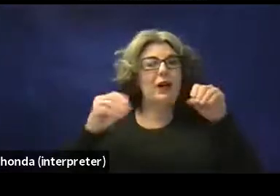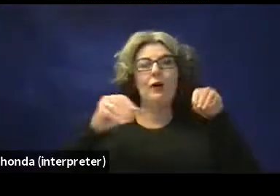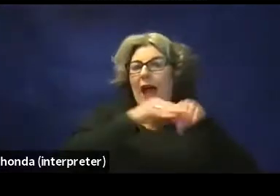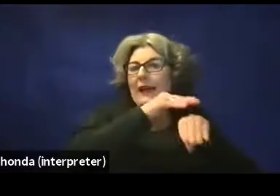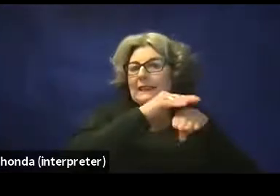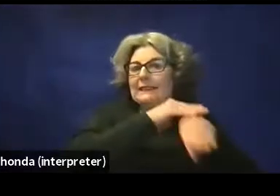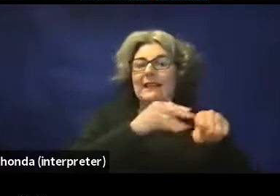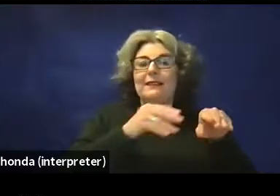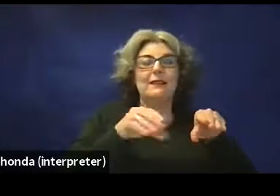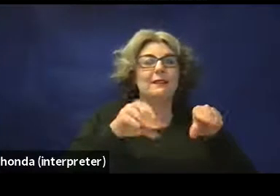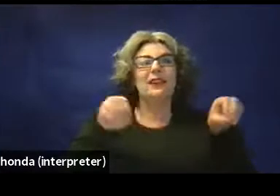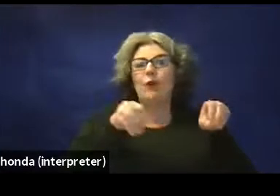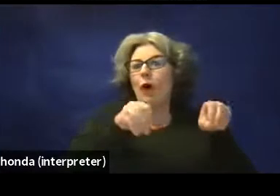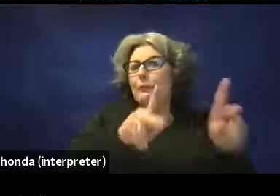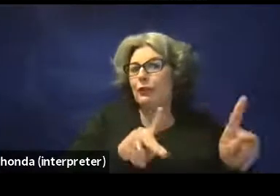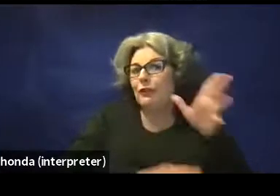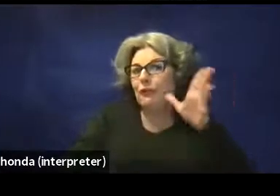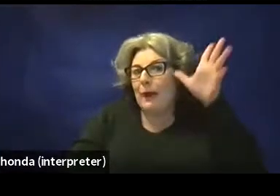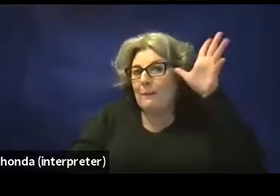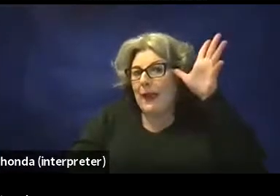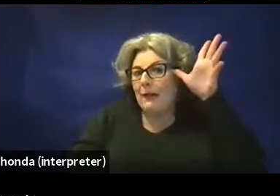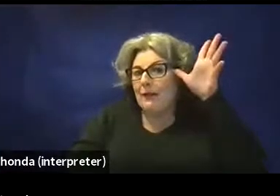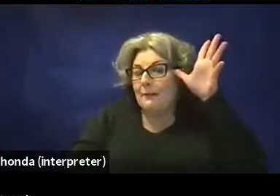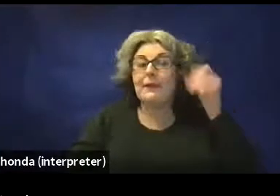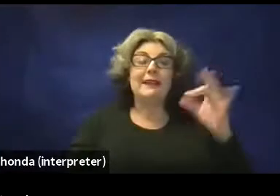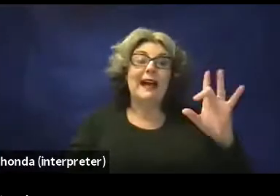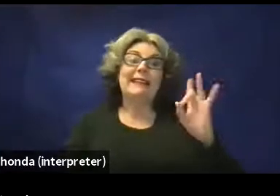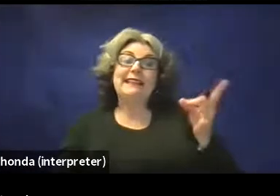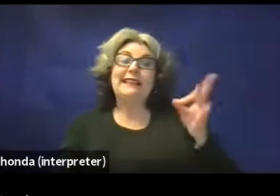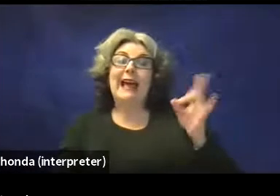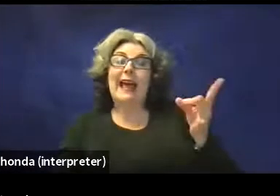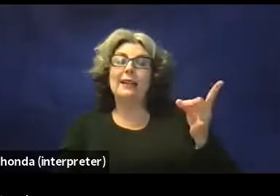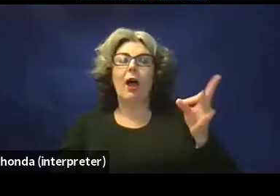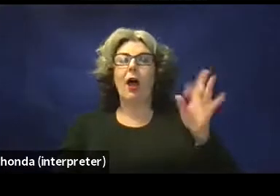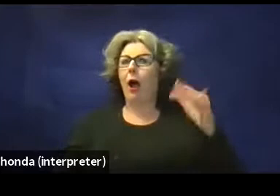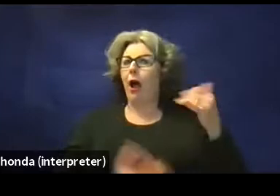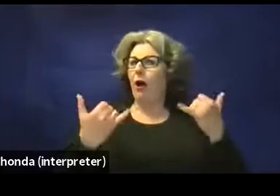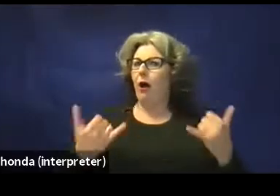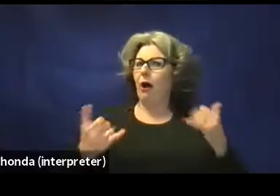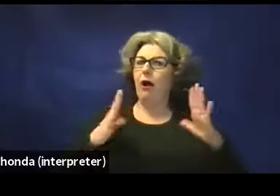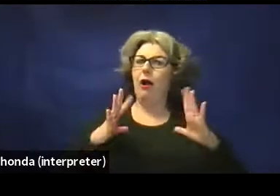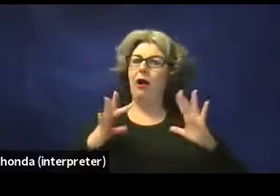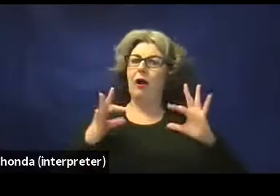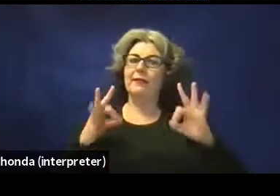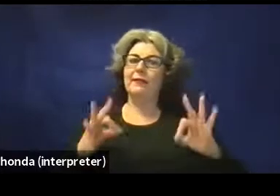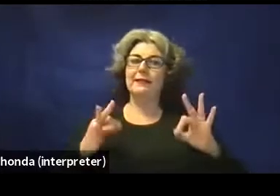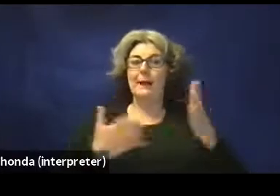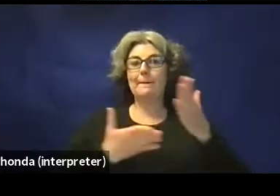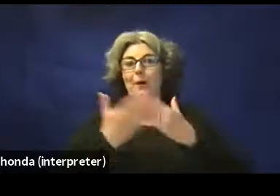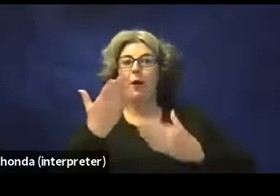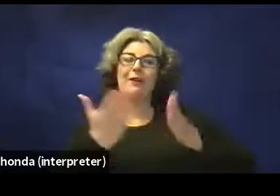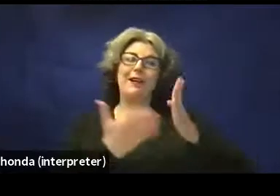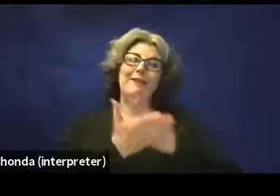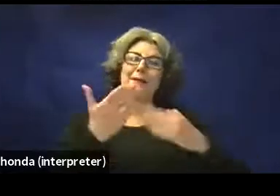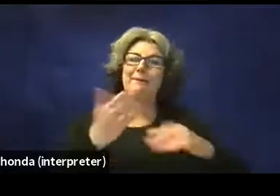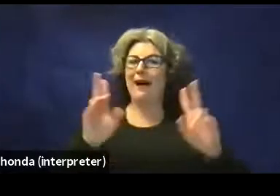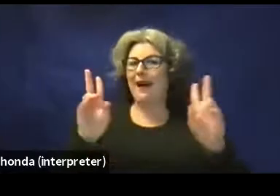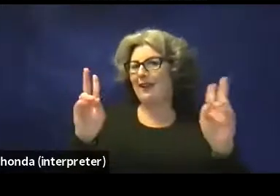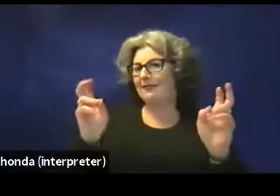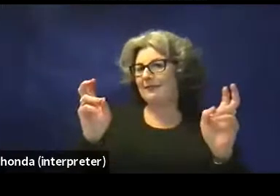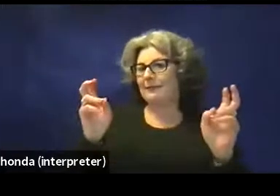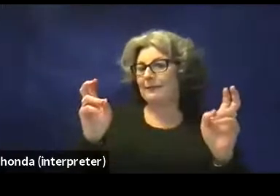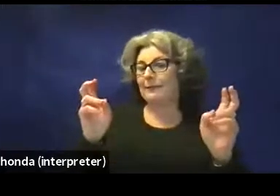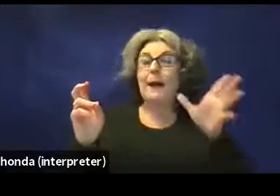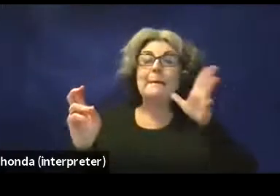and opportunities. And so in the 80s, they were told that this is how you get a piece of the pie. So my